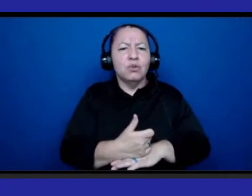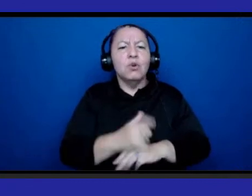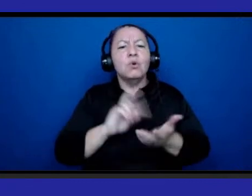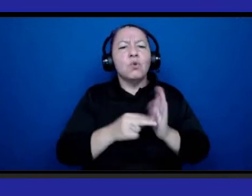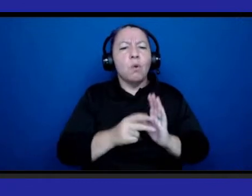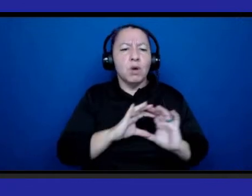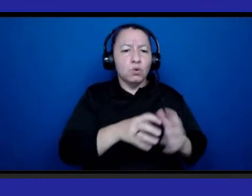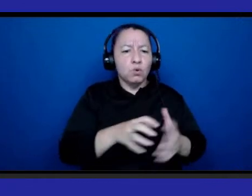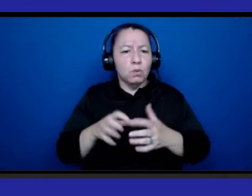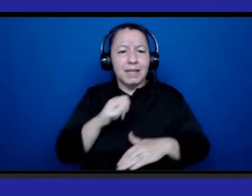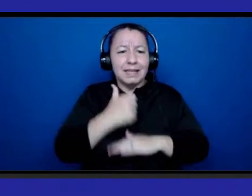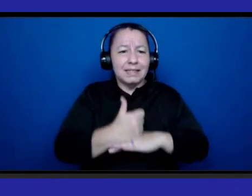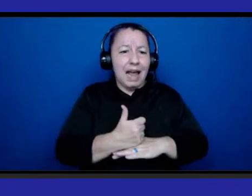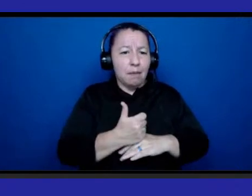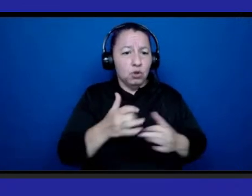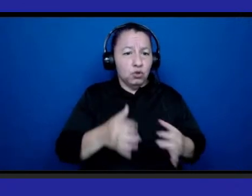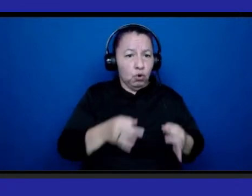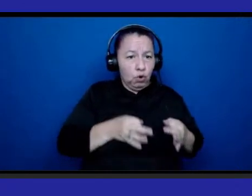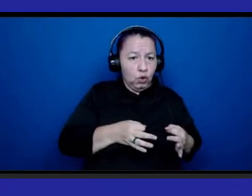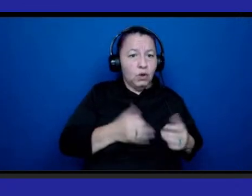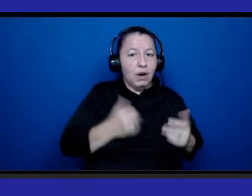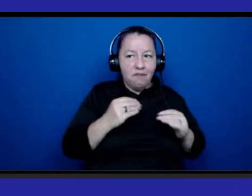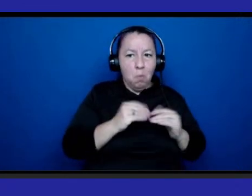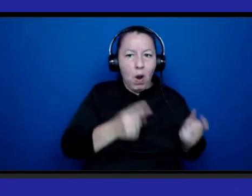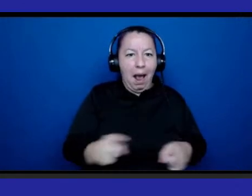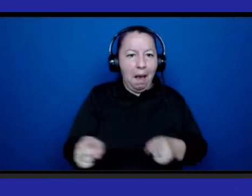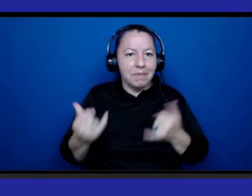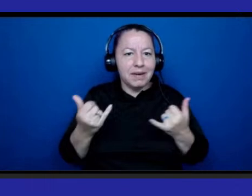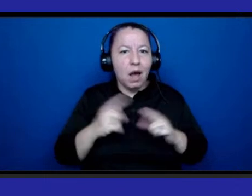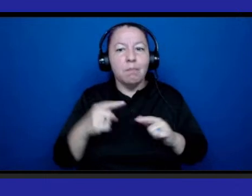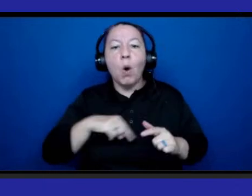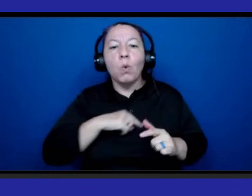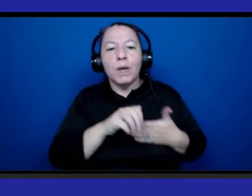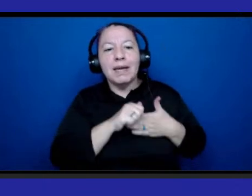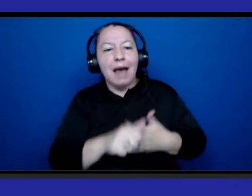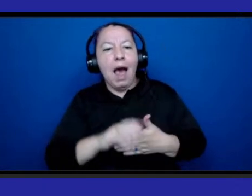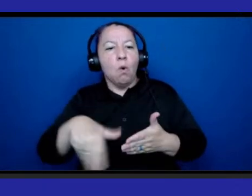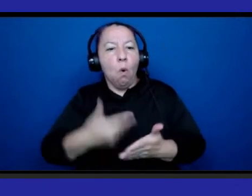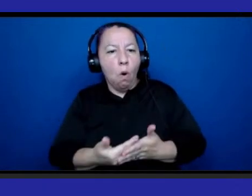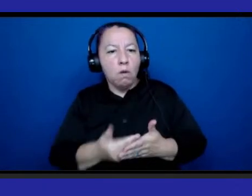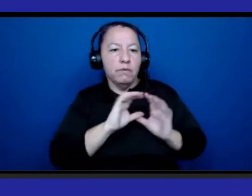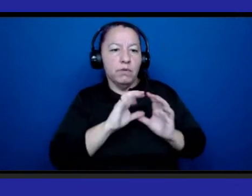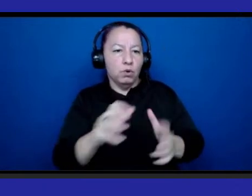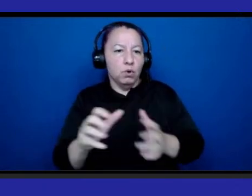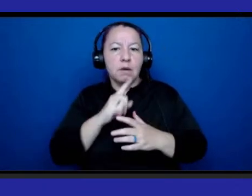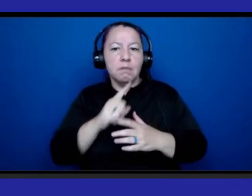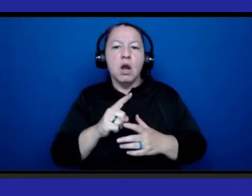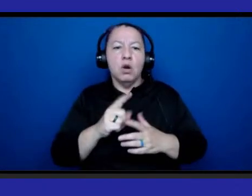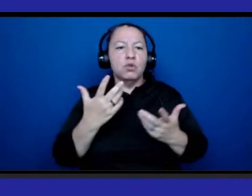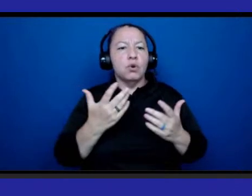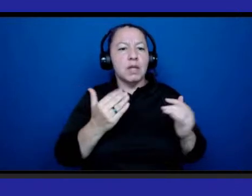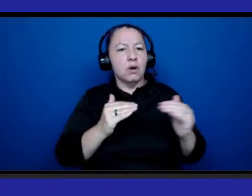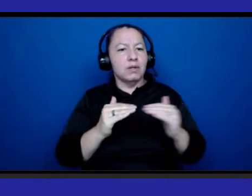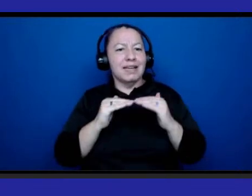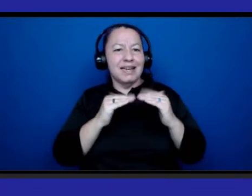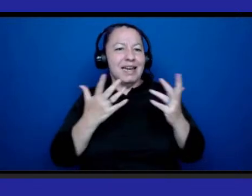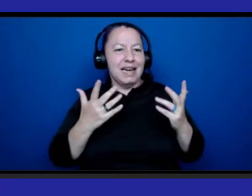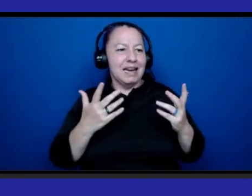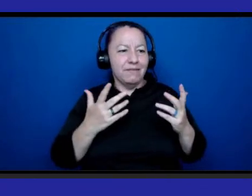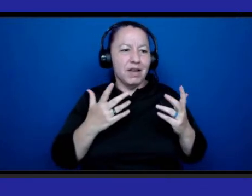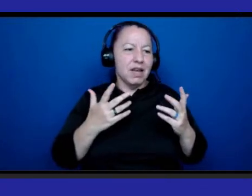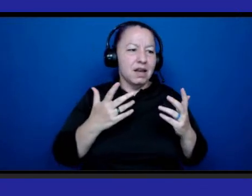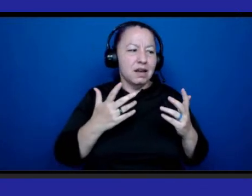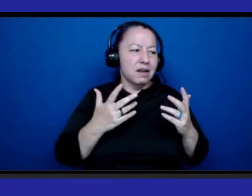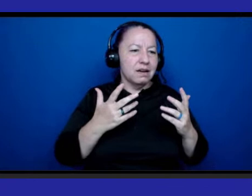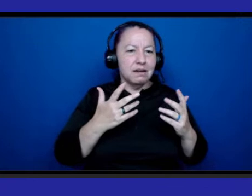on have more happening. But we guide all of the groups to ensure that there's an even playing field in terms of the